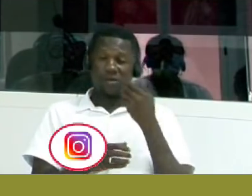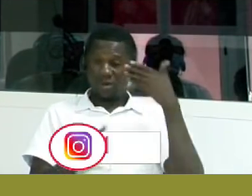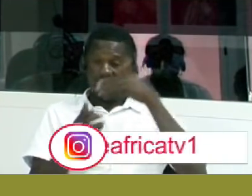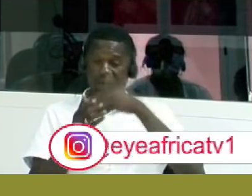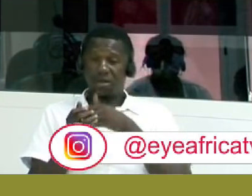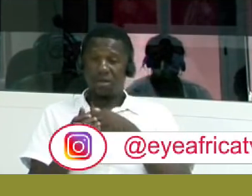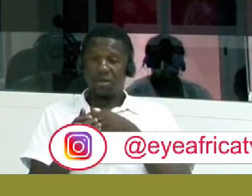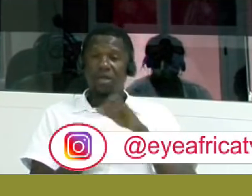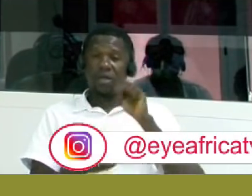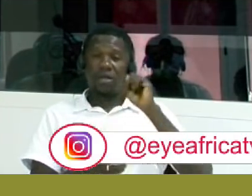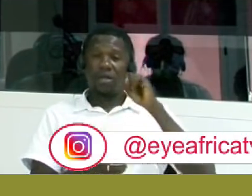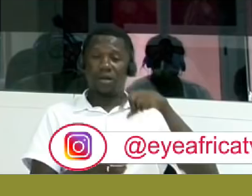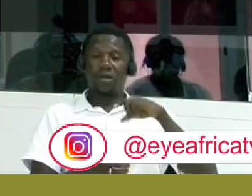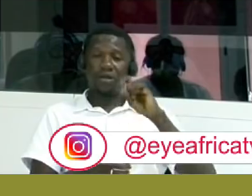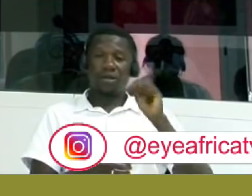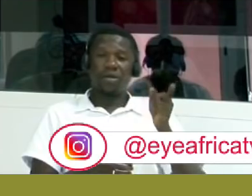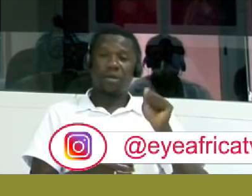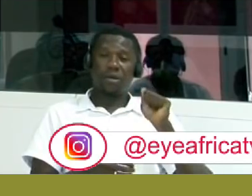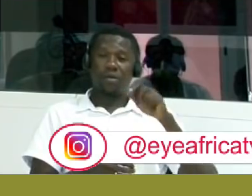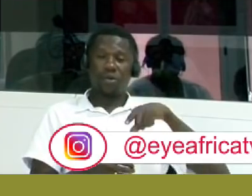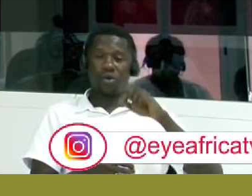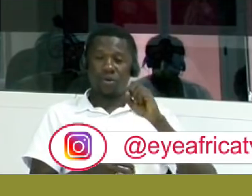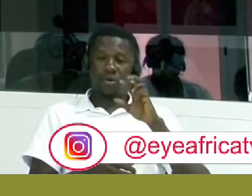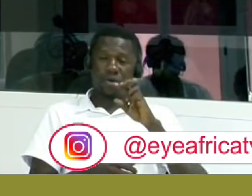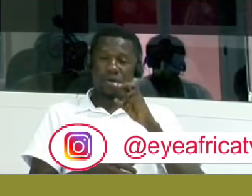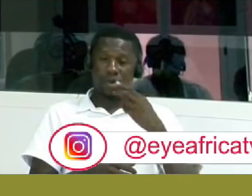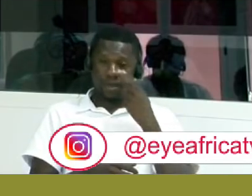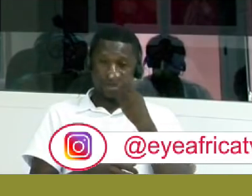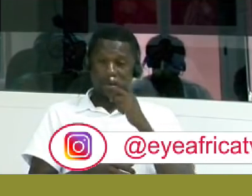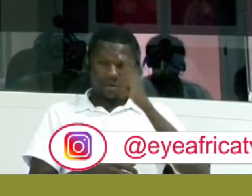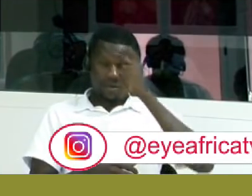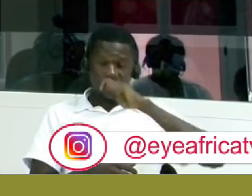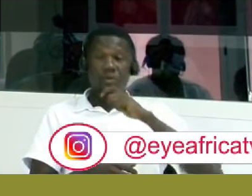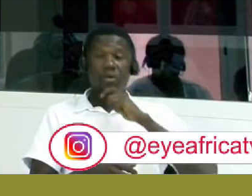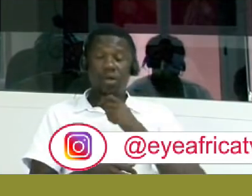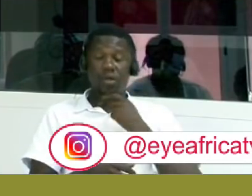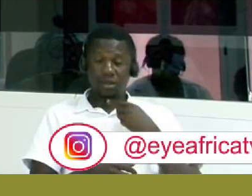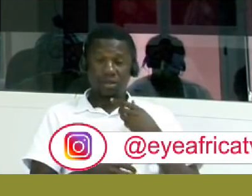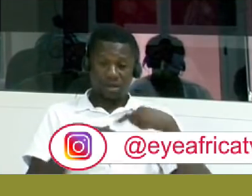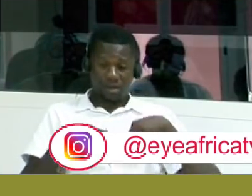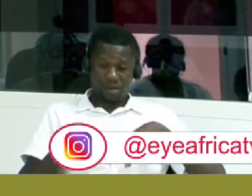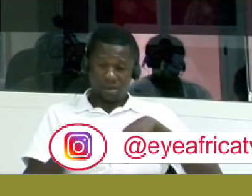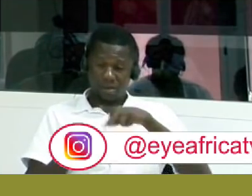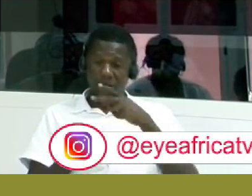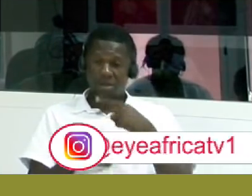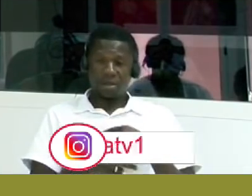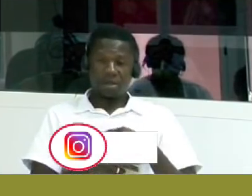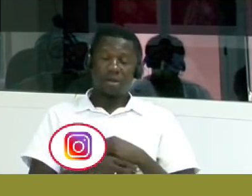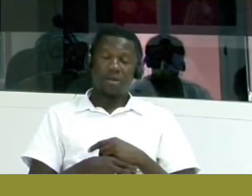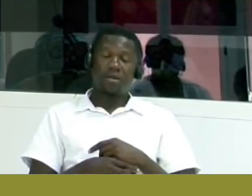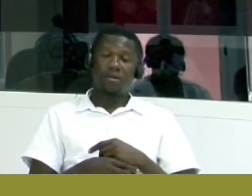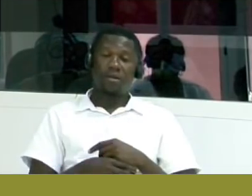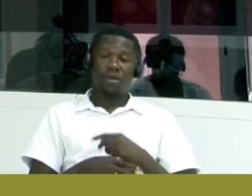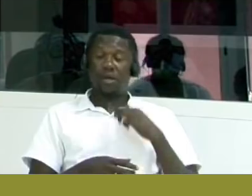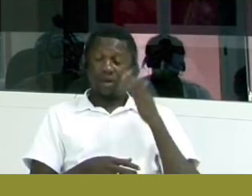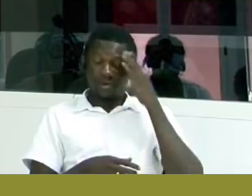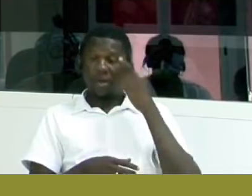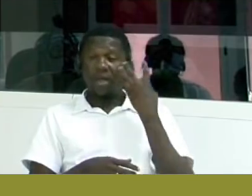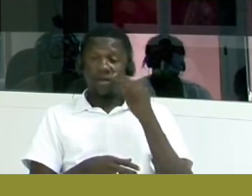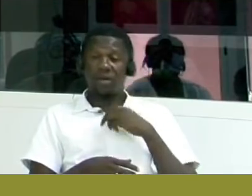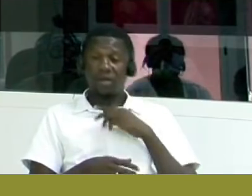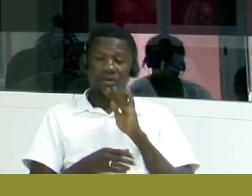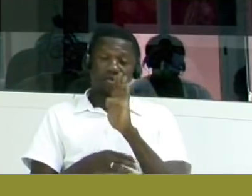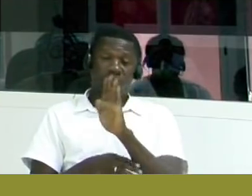policeman in uniform in the streets. And there are police officers all around the place. Because I knew that if they had stopped that